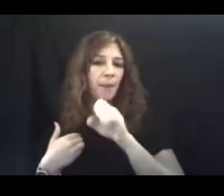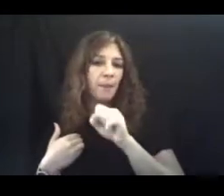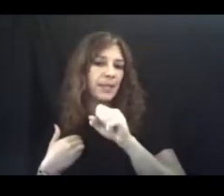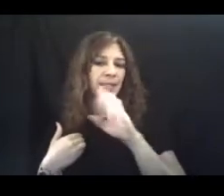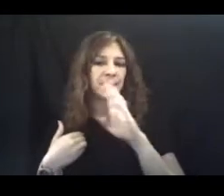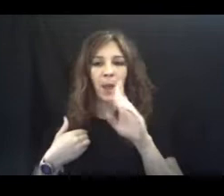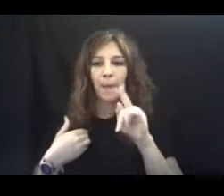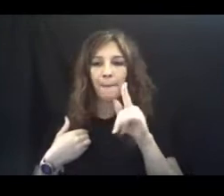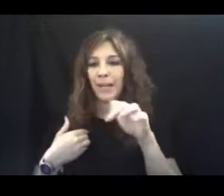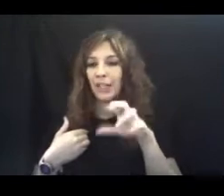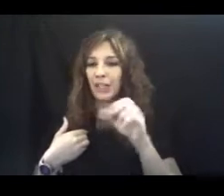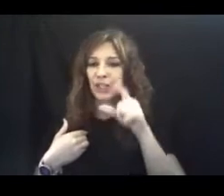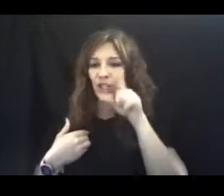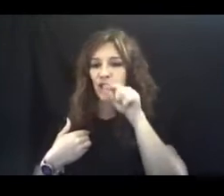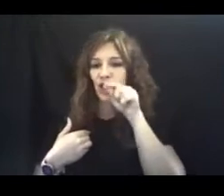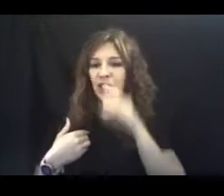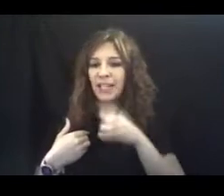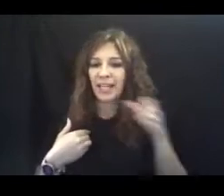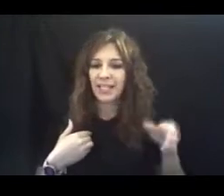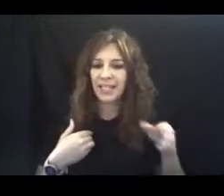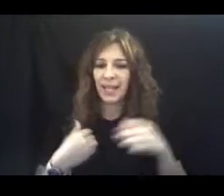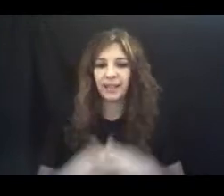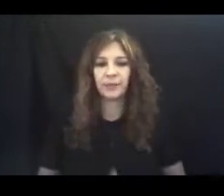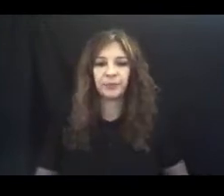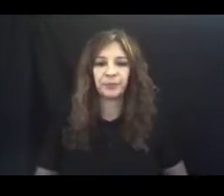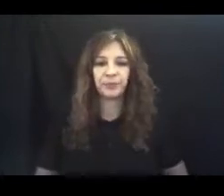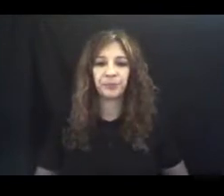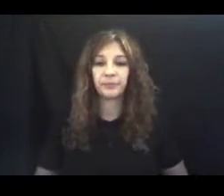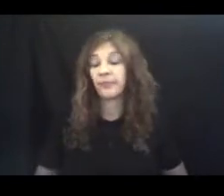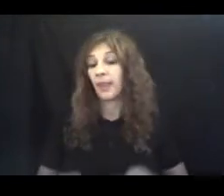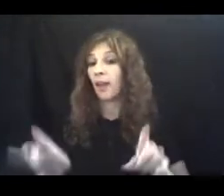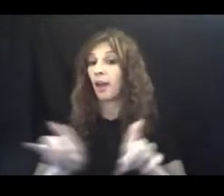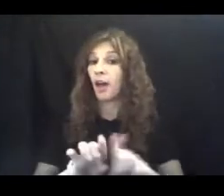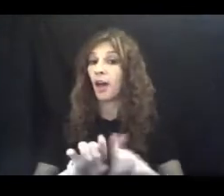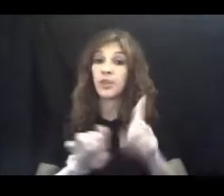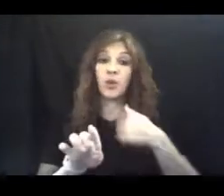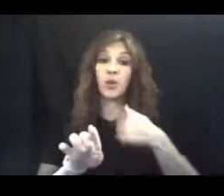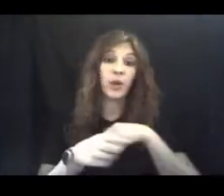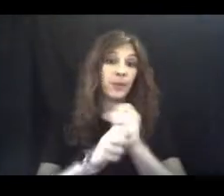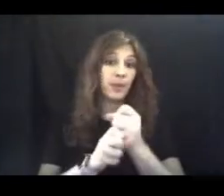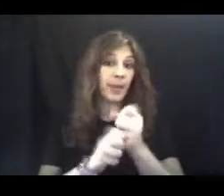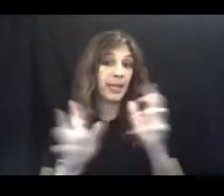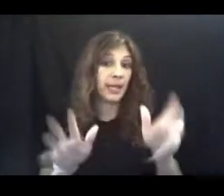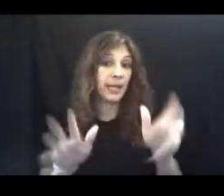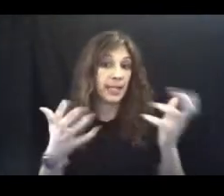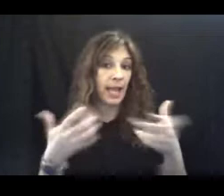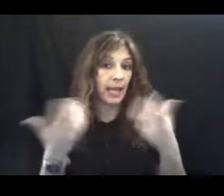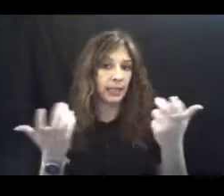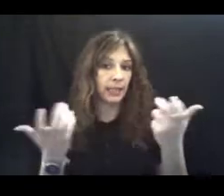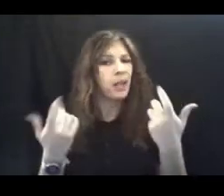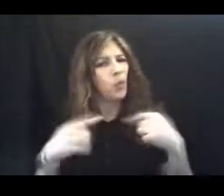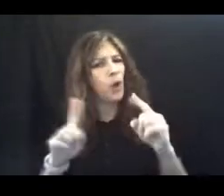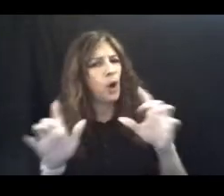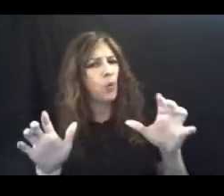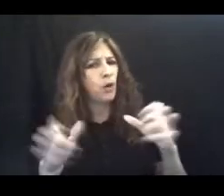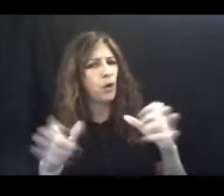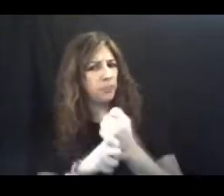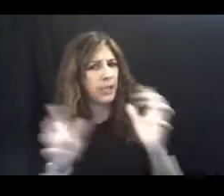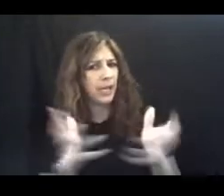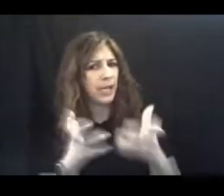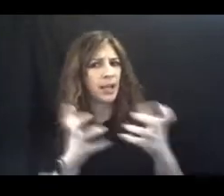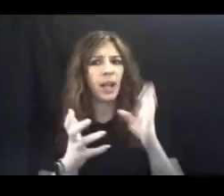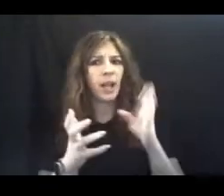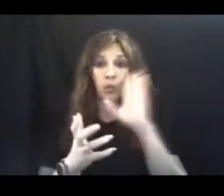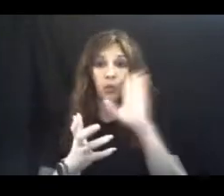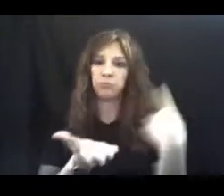side. We're also today going to be making the salad. So Ms. Butler, while we're making the salad, we'll also talk about